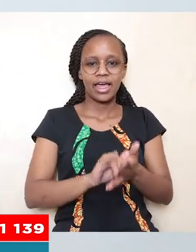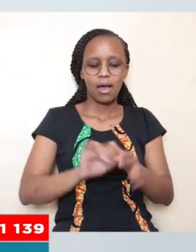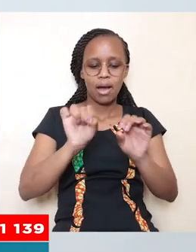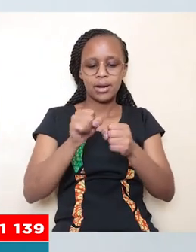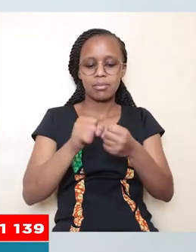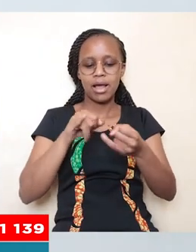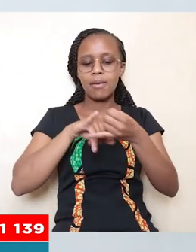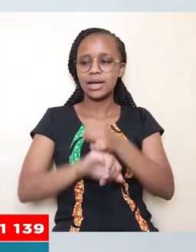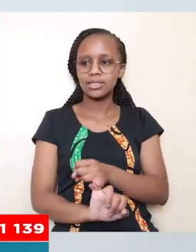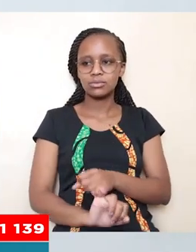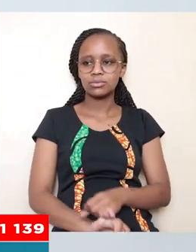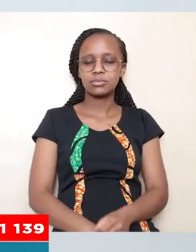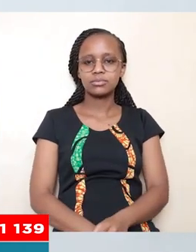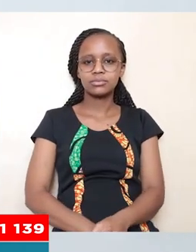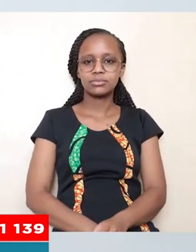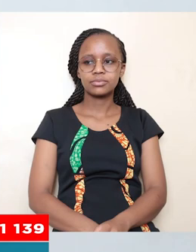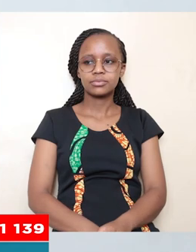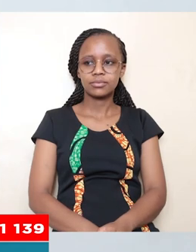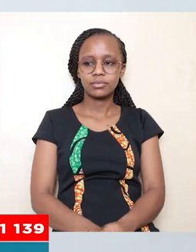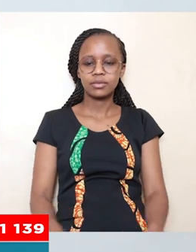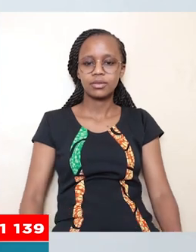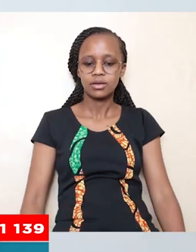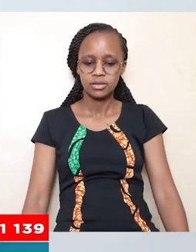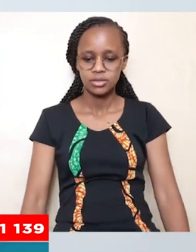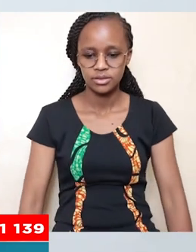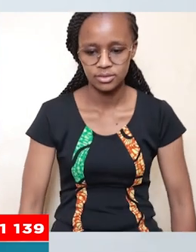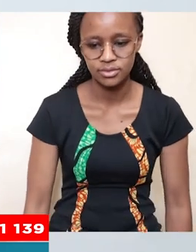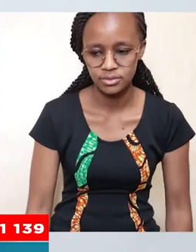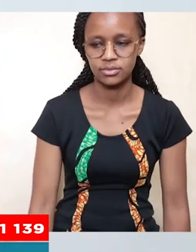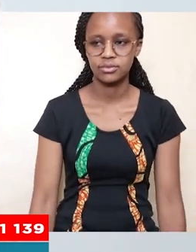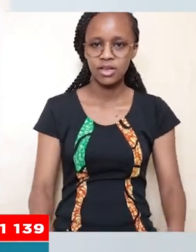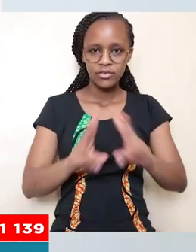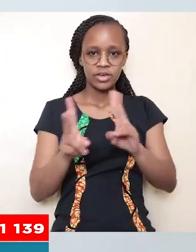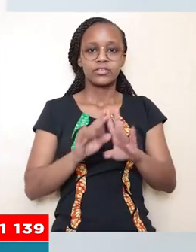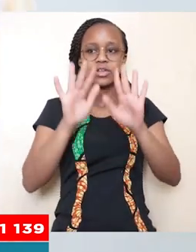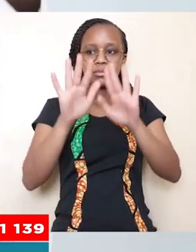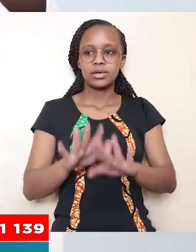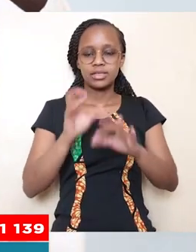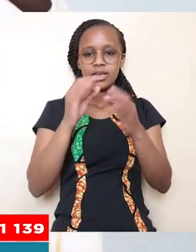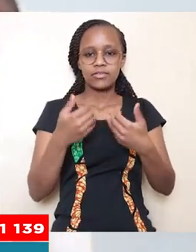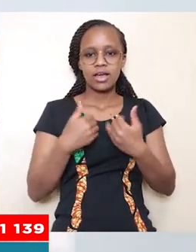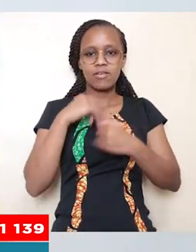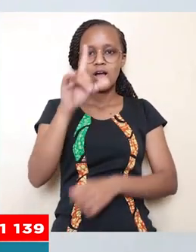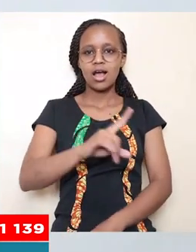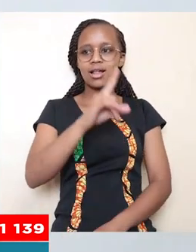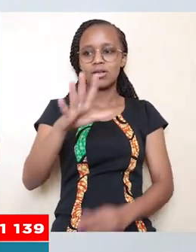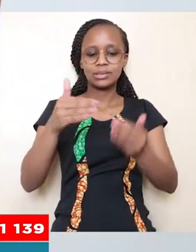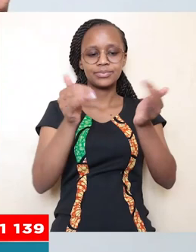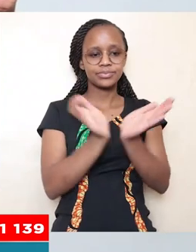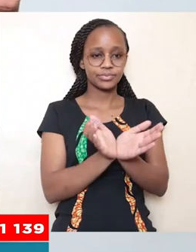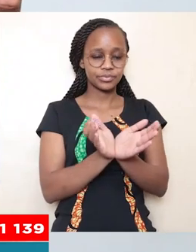are breaking marriages. So it is important If there was a mistake in your